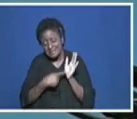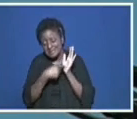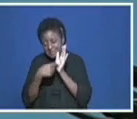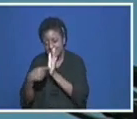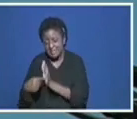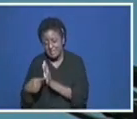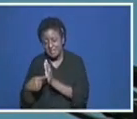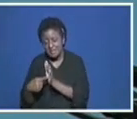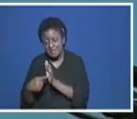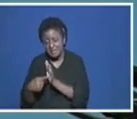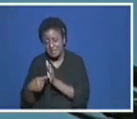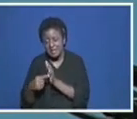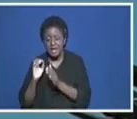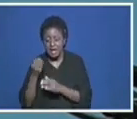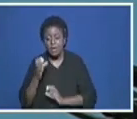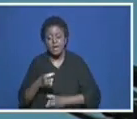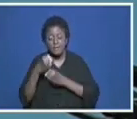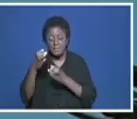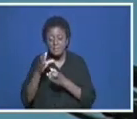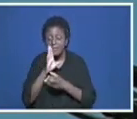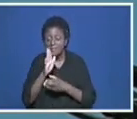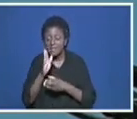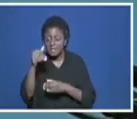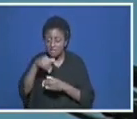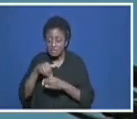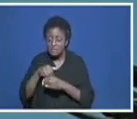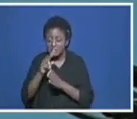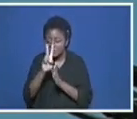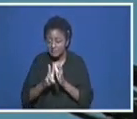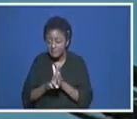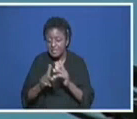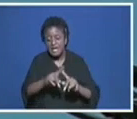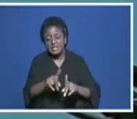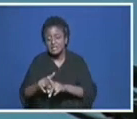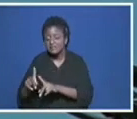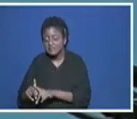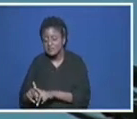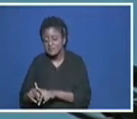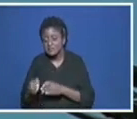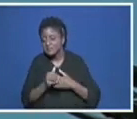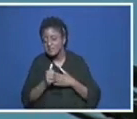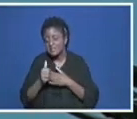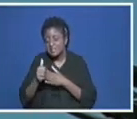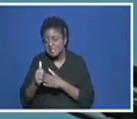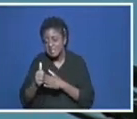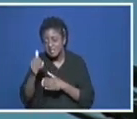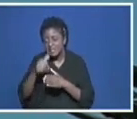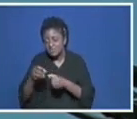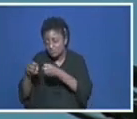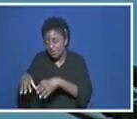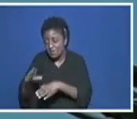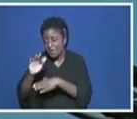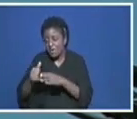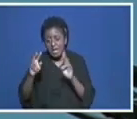is to be as inclusive and as diverse as needed and to lead the charge in dropping all labels